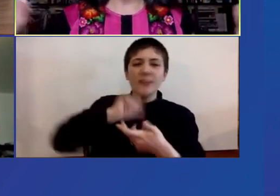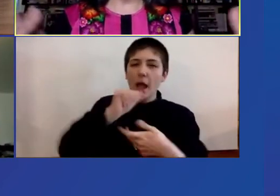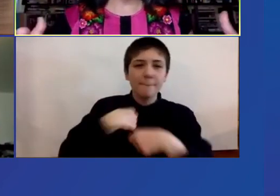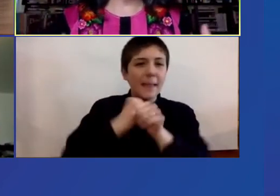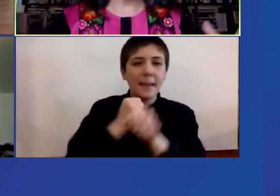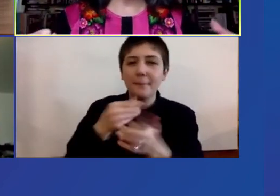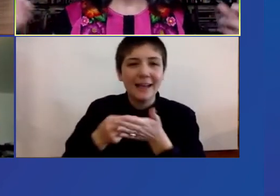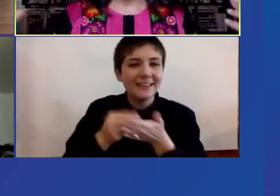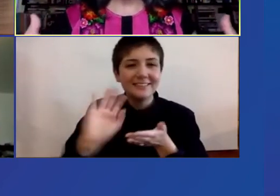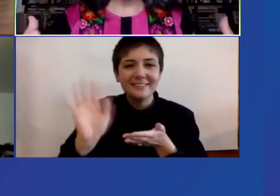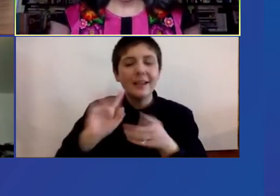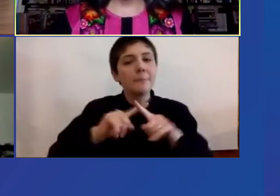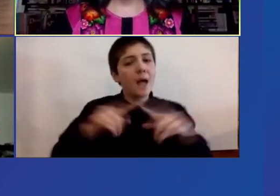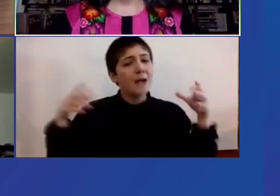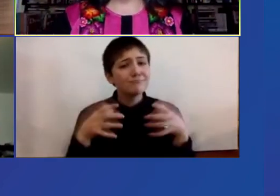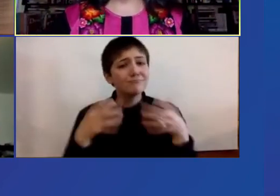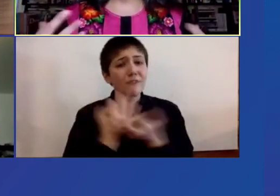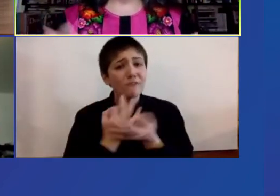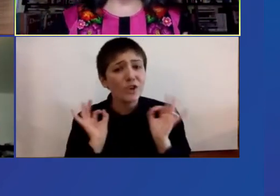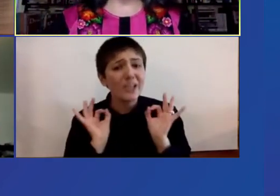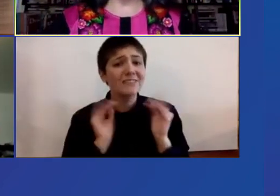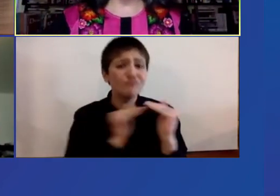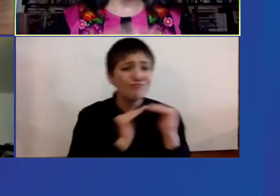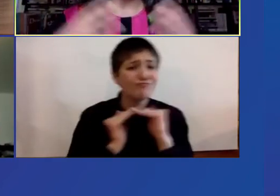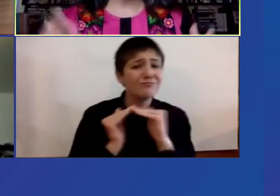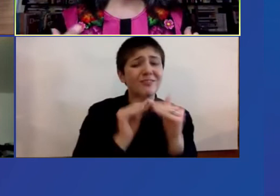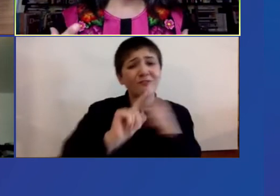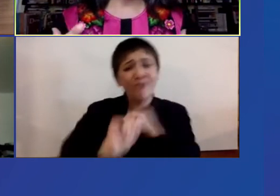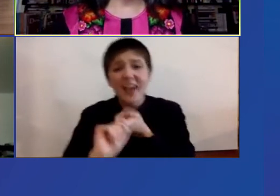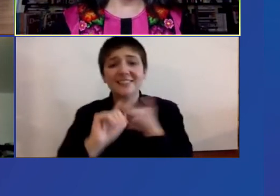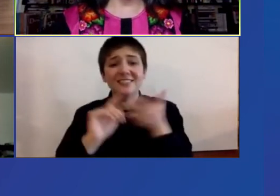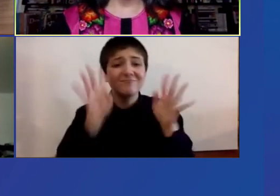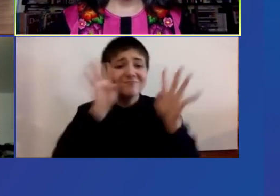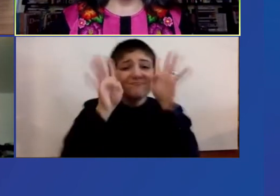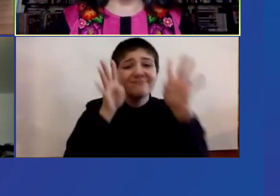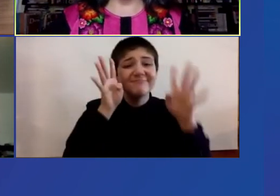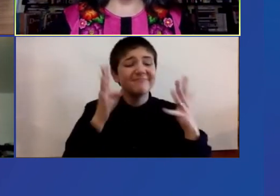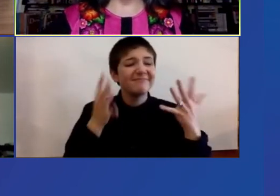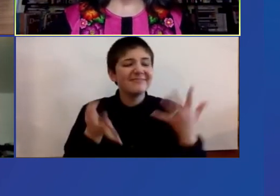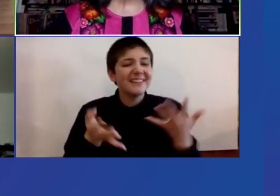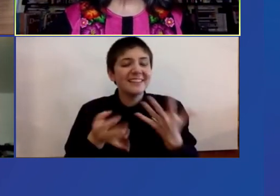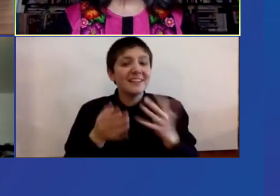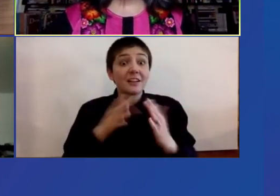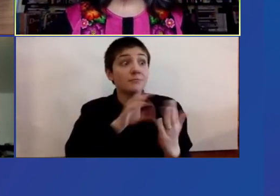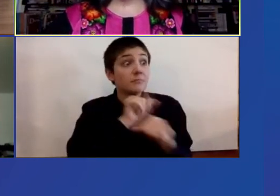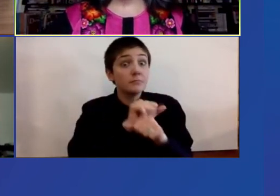together for free, having fun, creating something that will not be repeated again.